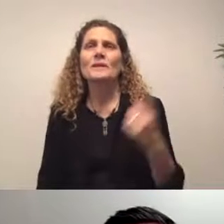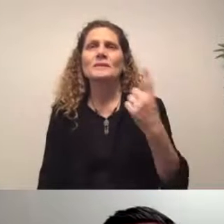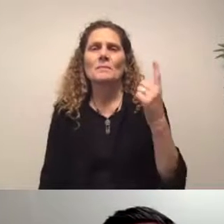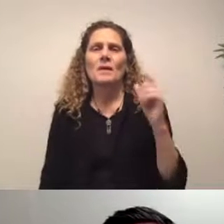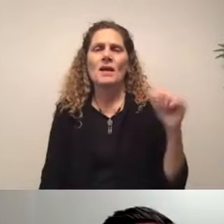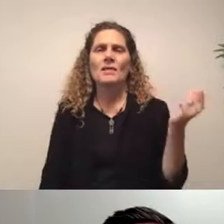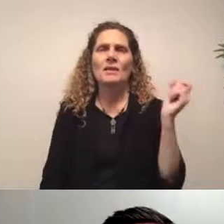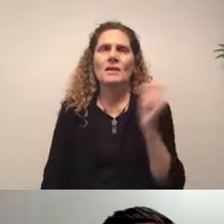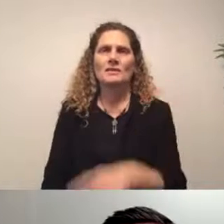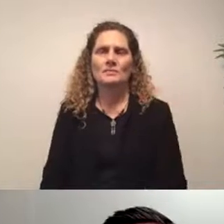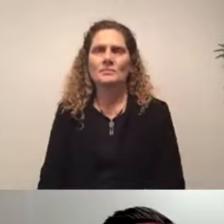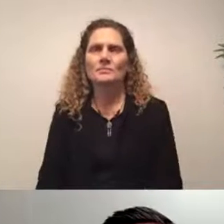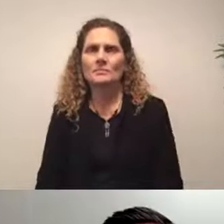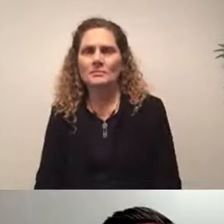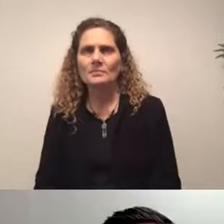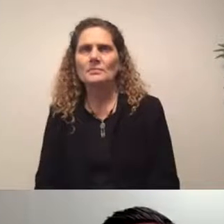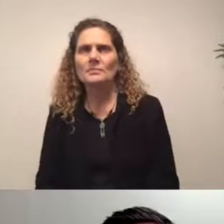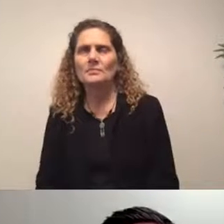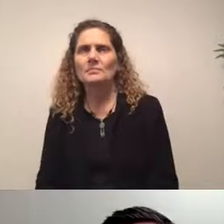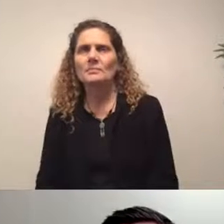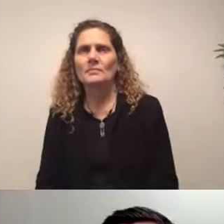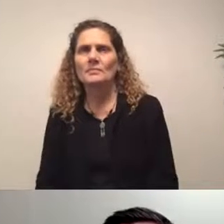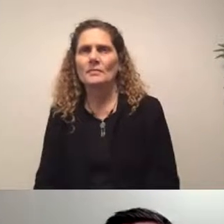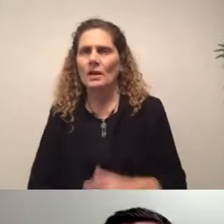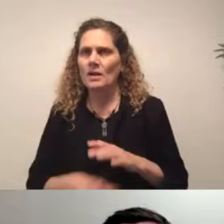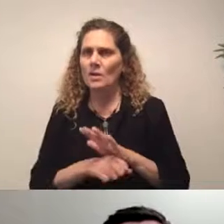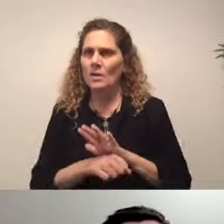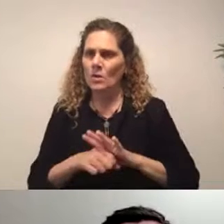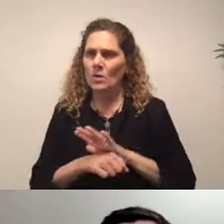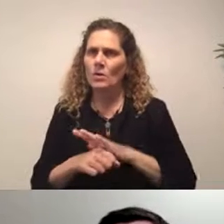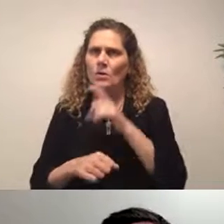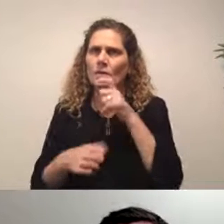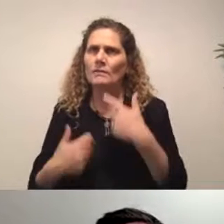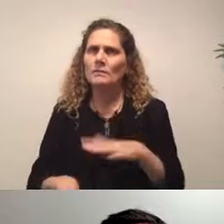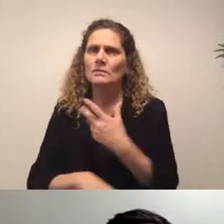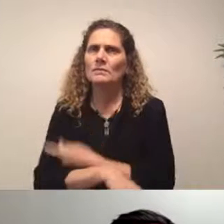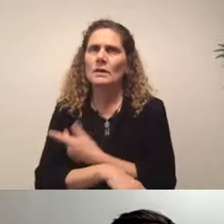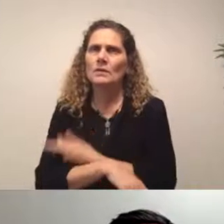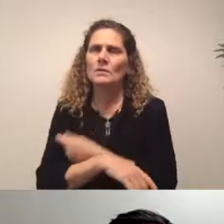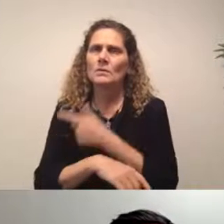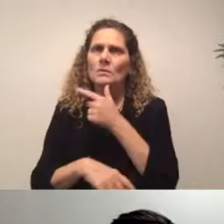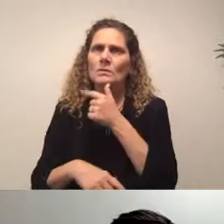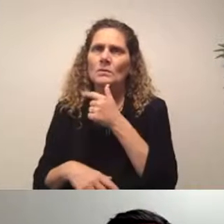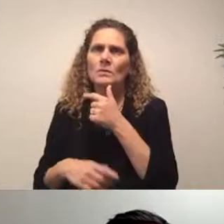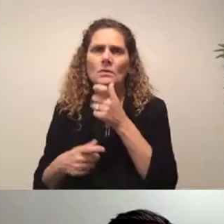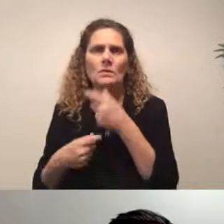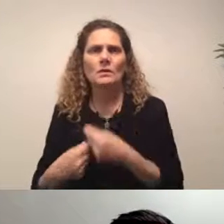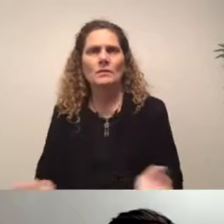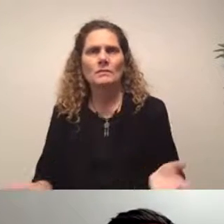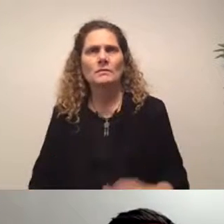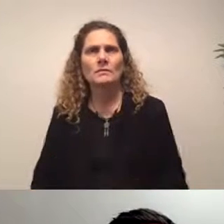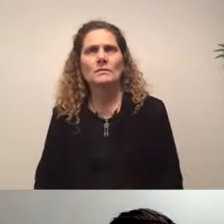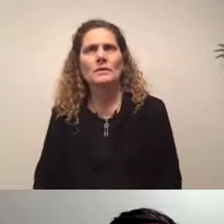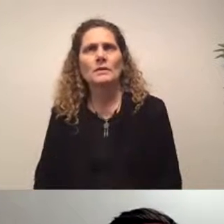many people locally have been vaccinated? Again, those they're ahead, very low. The numbers are very, very low right now. Go ahead, Dr.